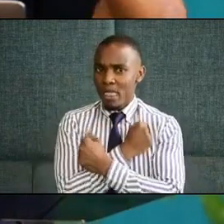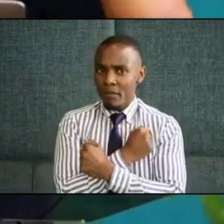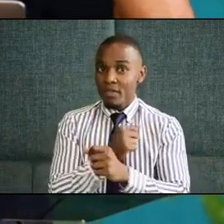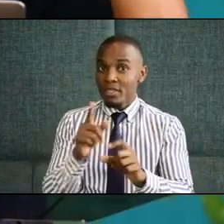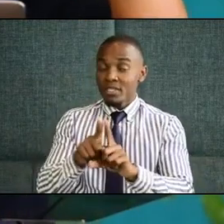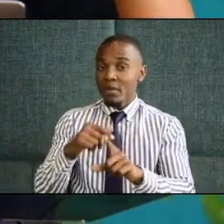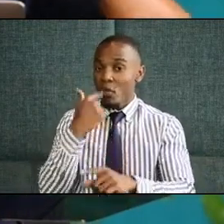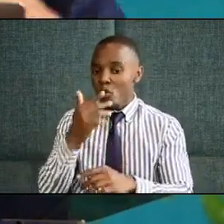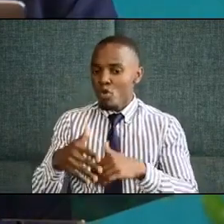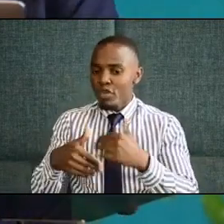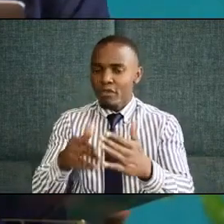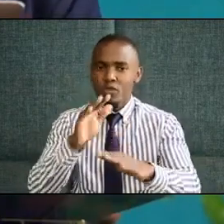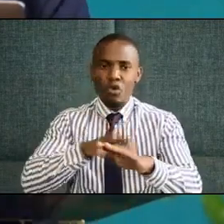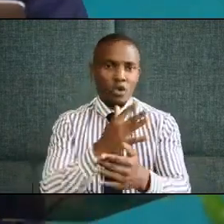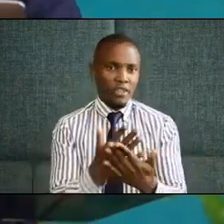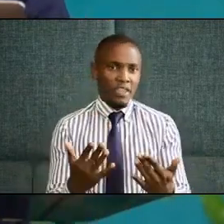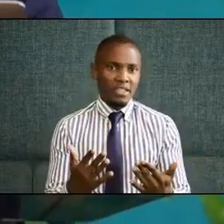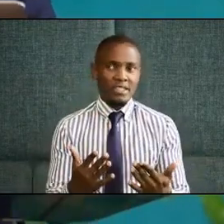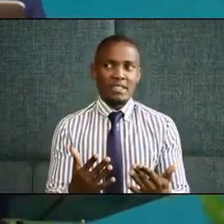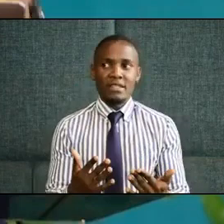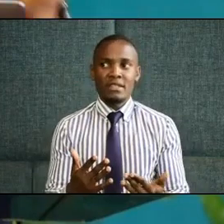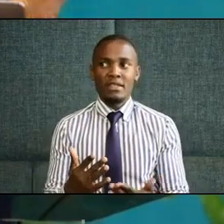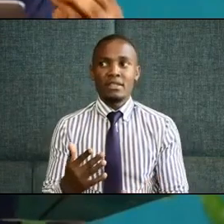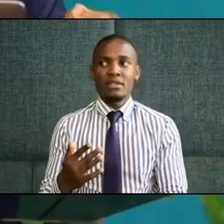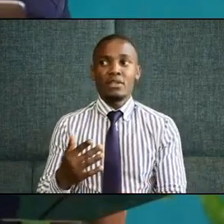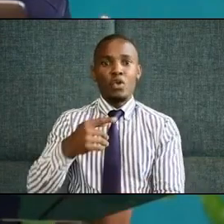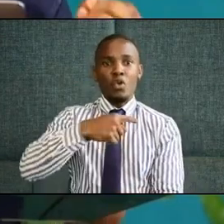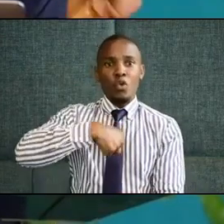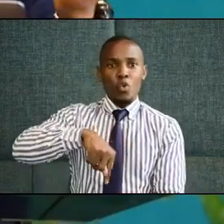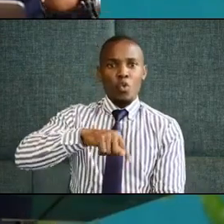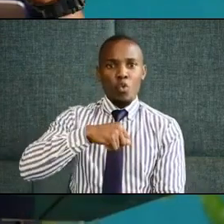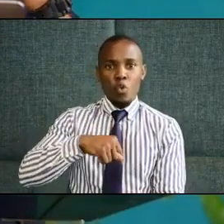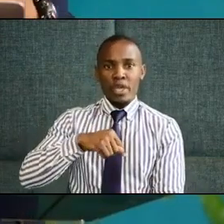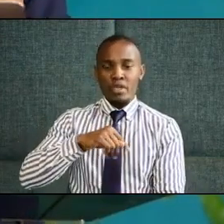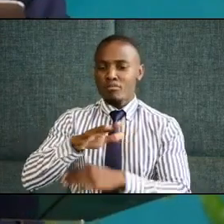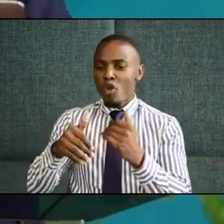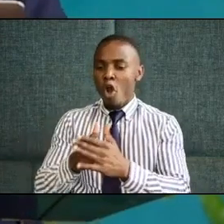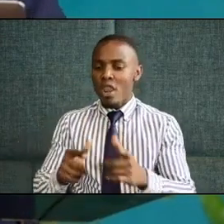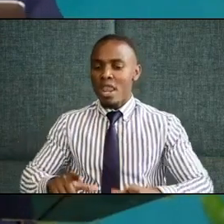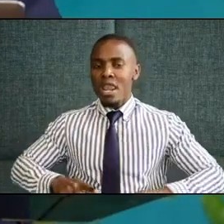mouth with good things. Ladies and gentlemen, we are ingrates.